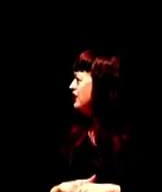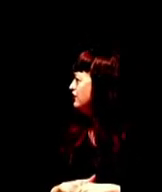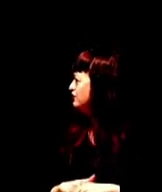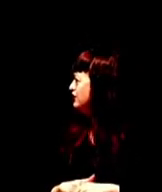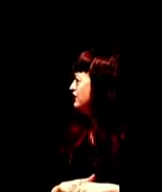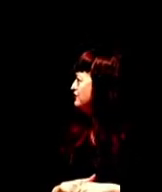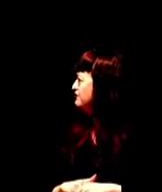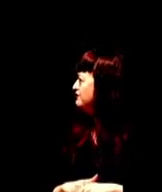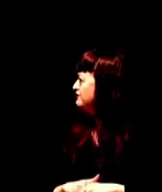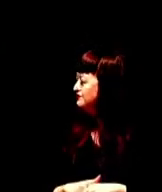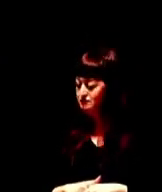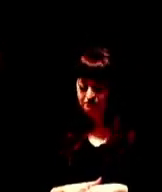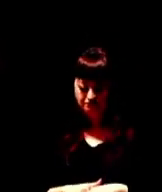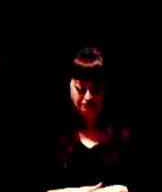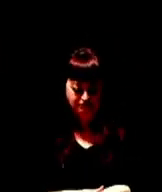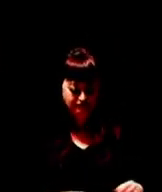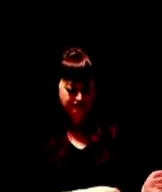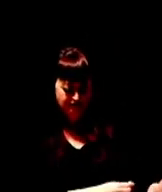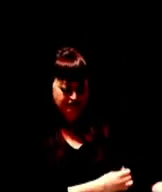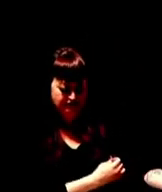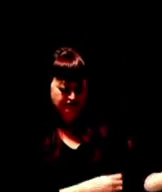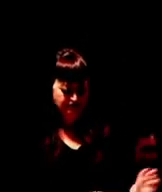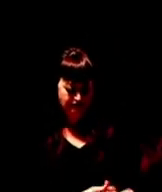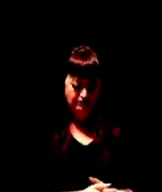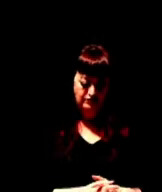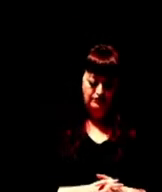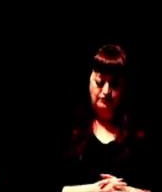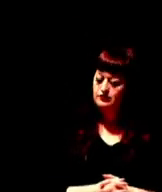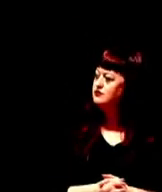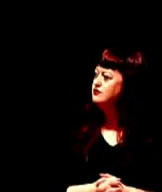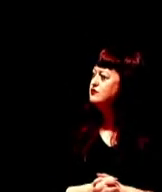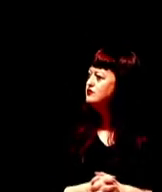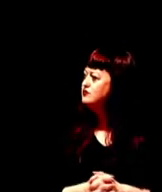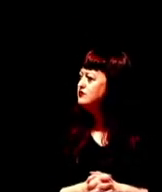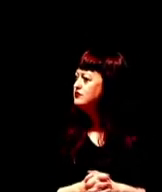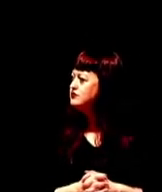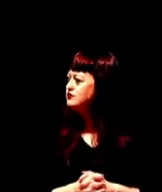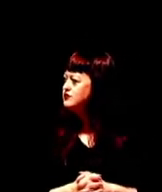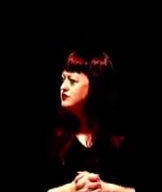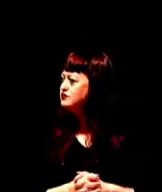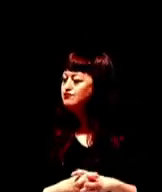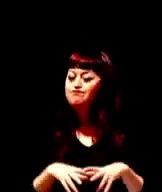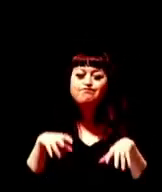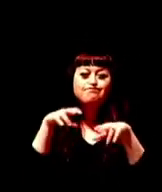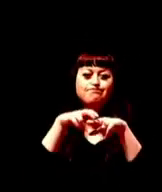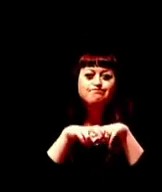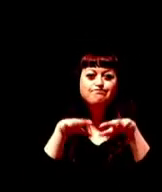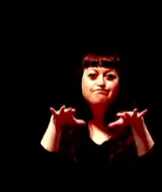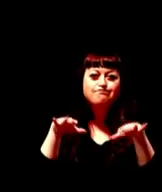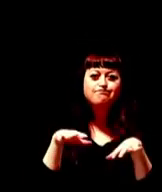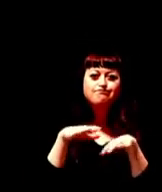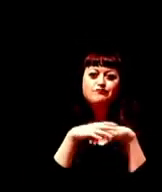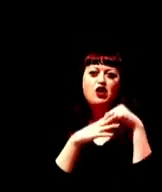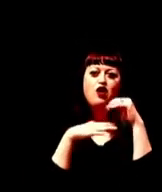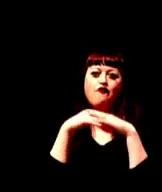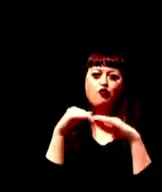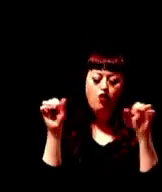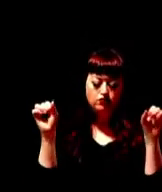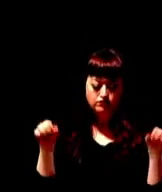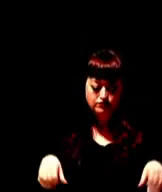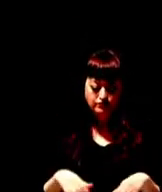let everybody. Yeah. As I was saying, feel free to be seated and get comfy. Thank you.